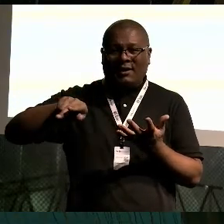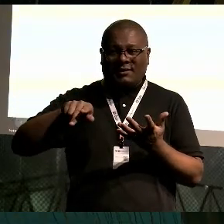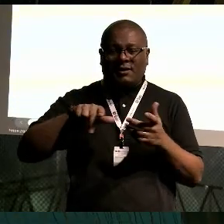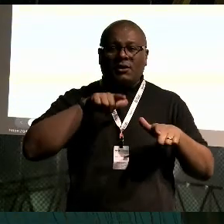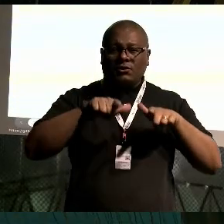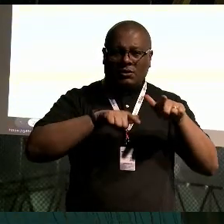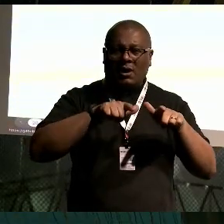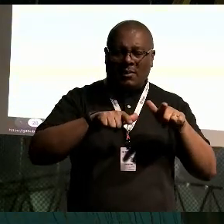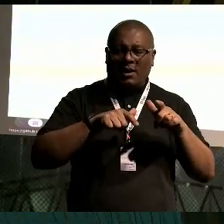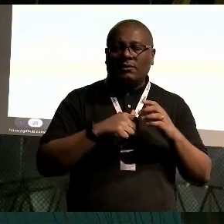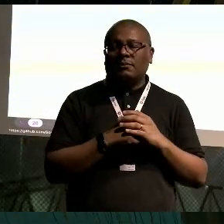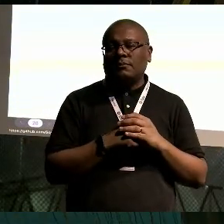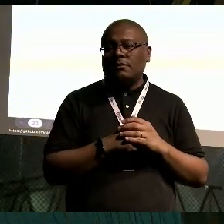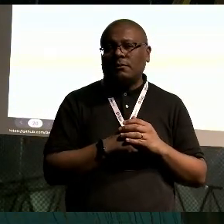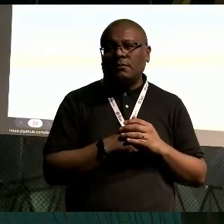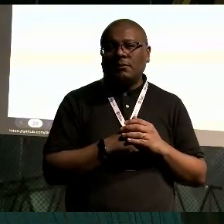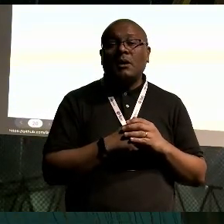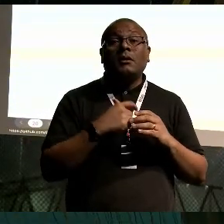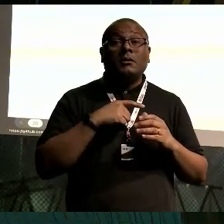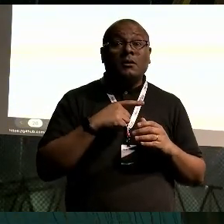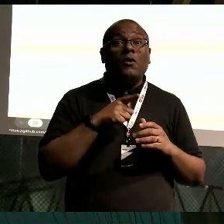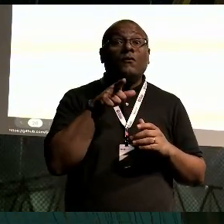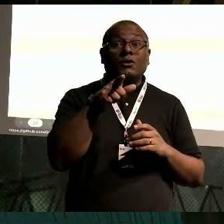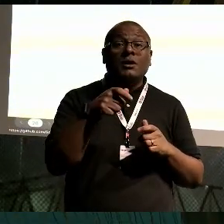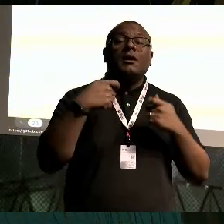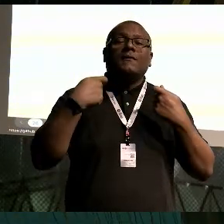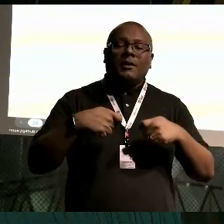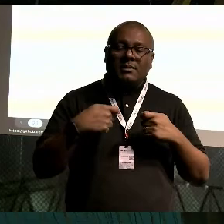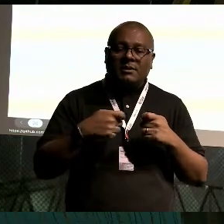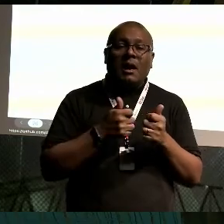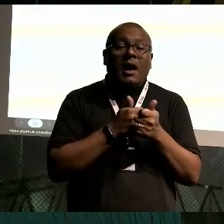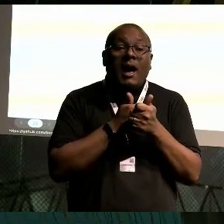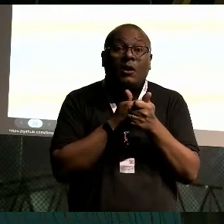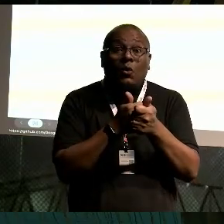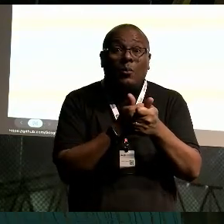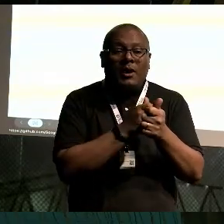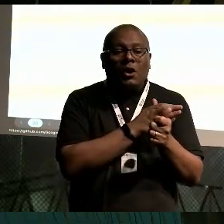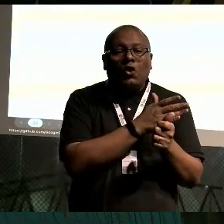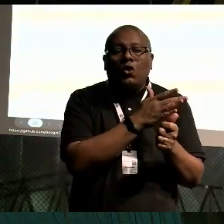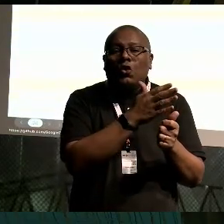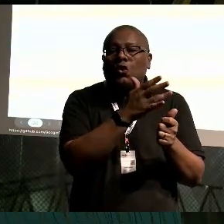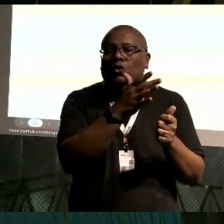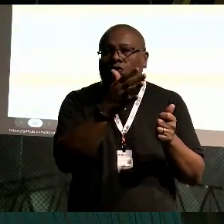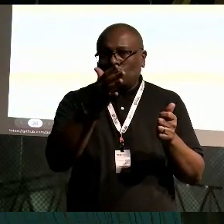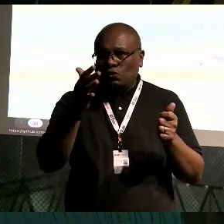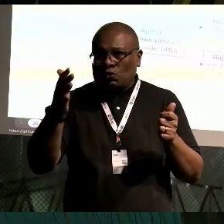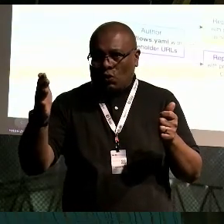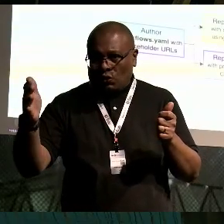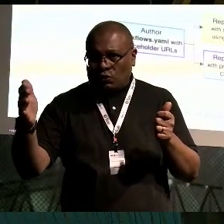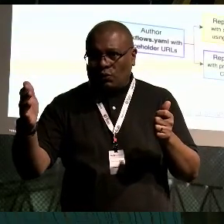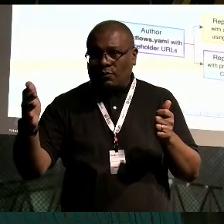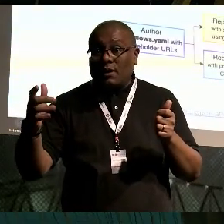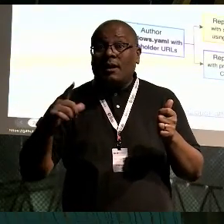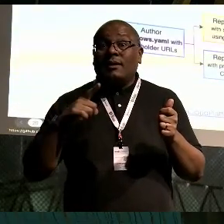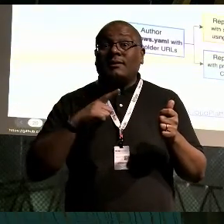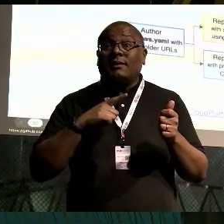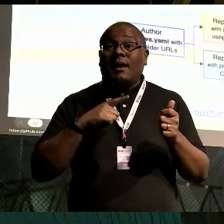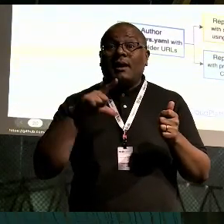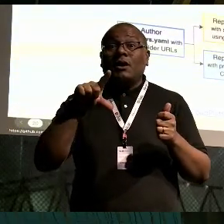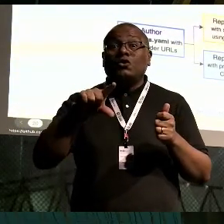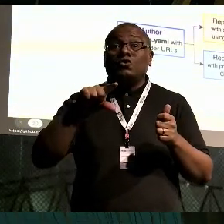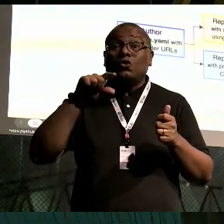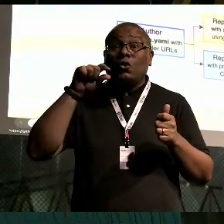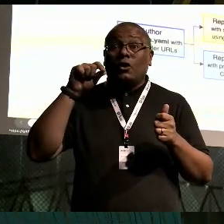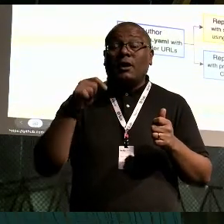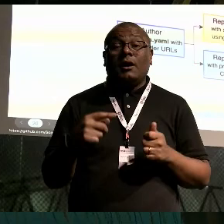to have infrastructure in place to deploy your workflow in different environments. And there's two different ways of doing this